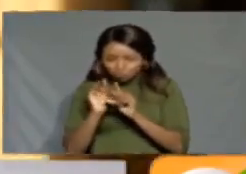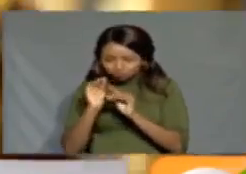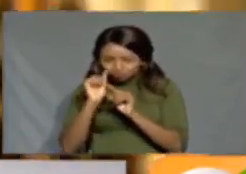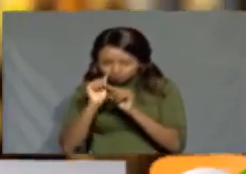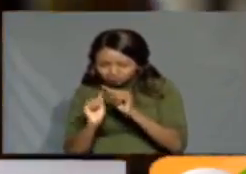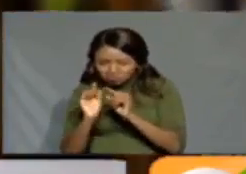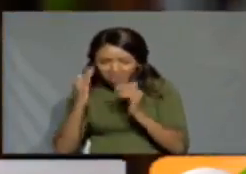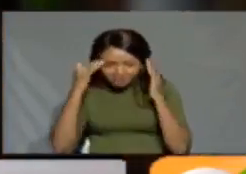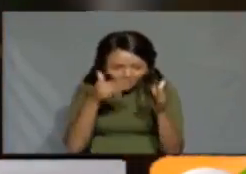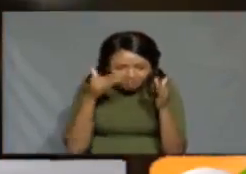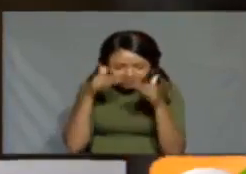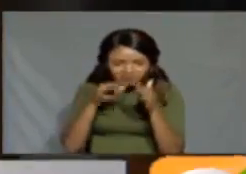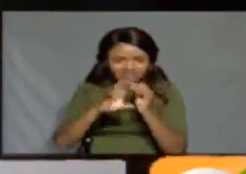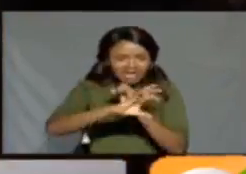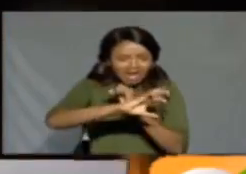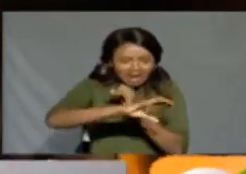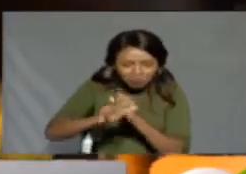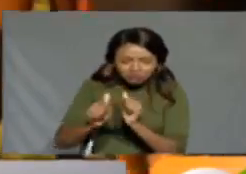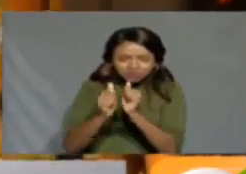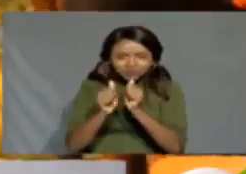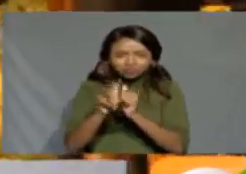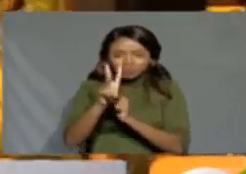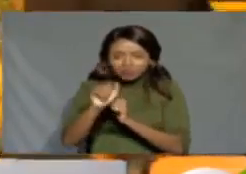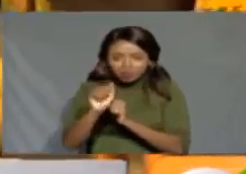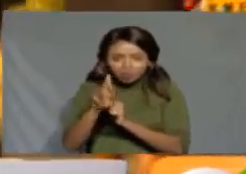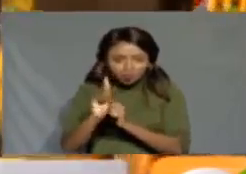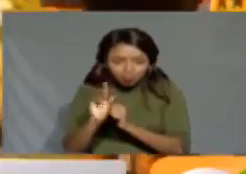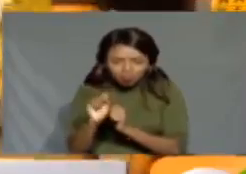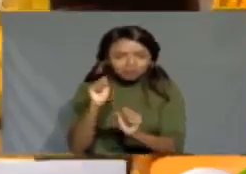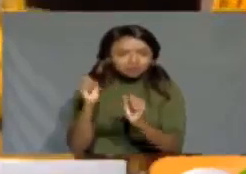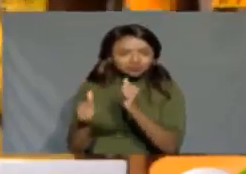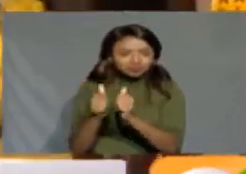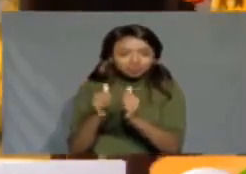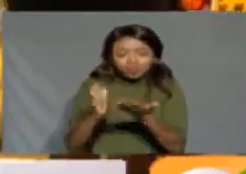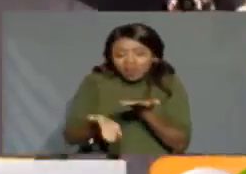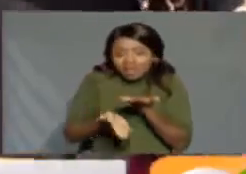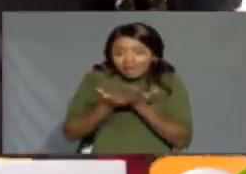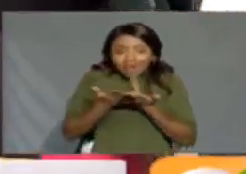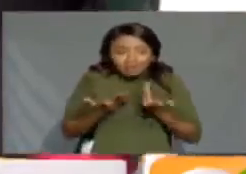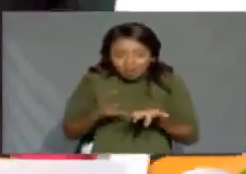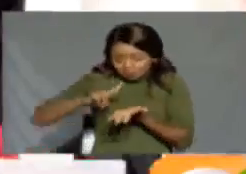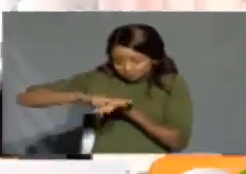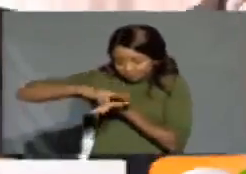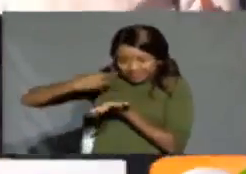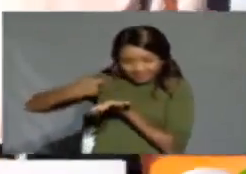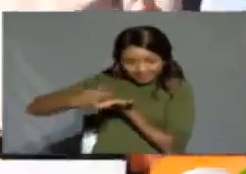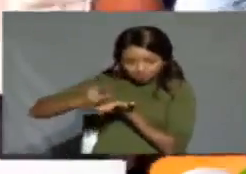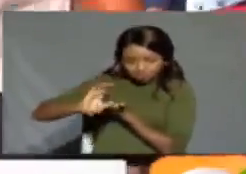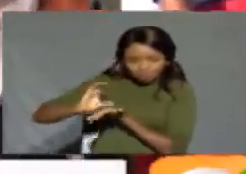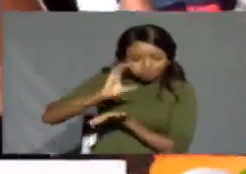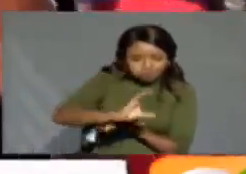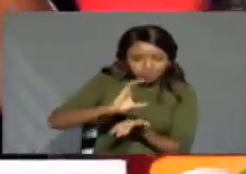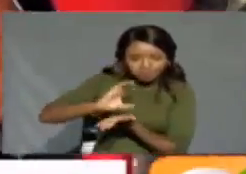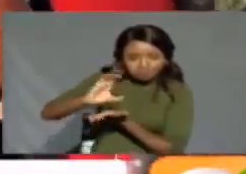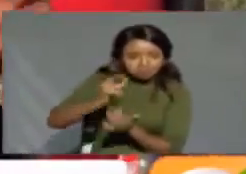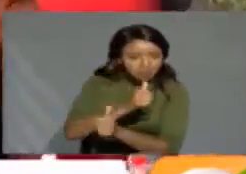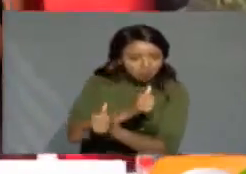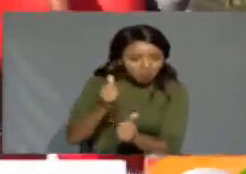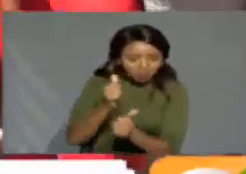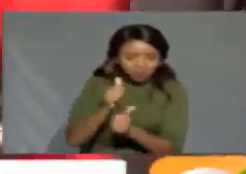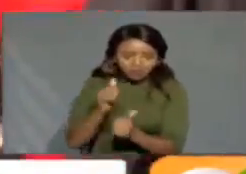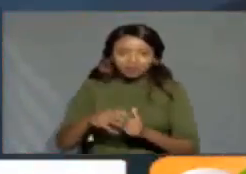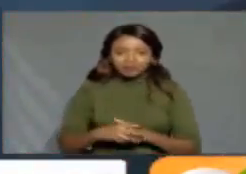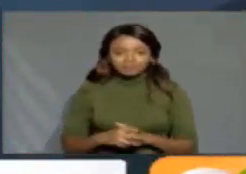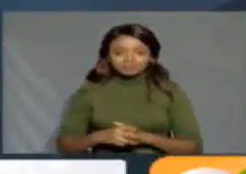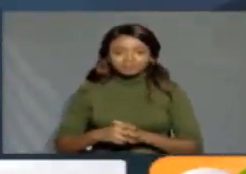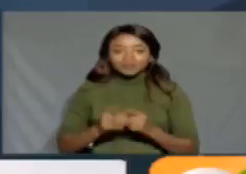specific counties and wards will be critical in national resources sharing. This is especially so in sharing revenue to and among the devolved